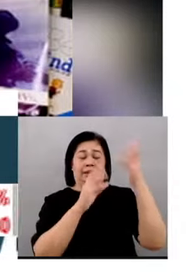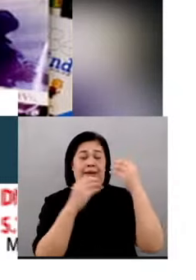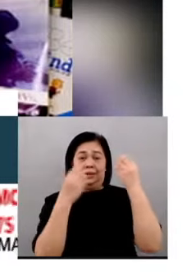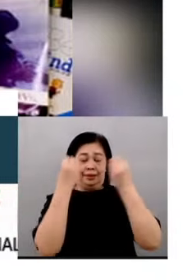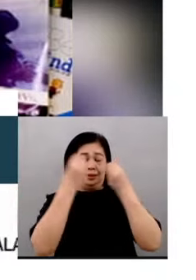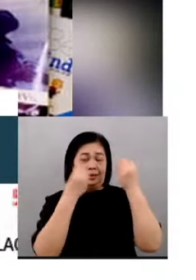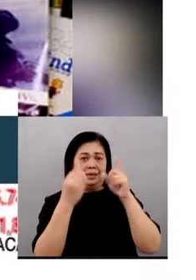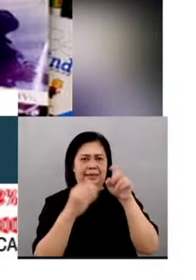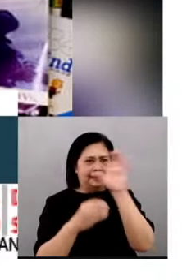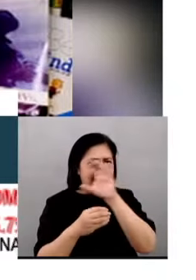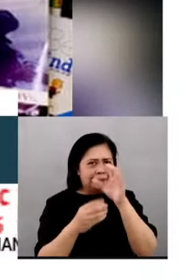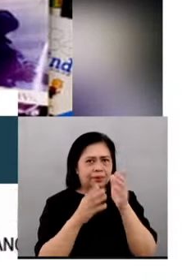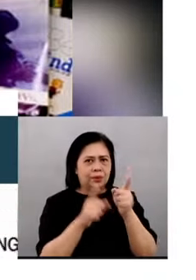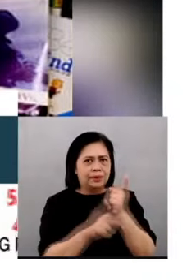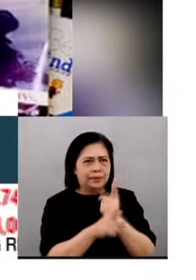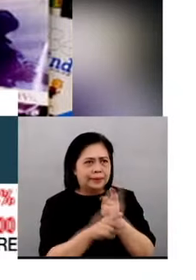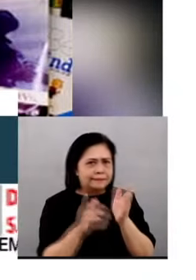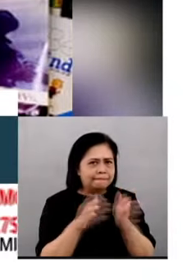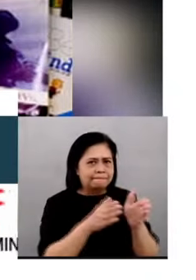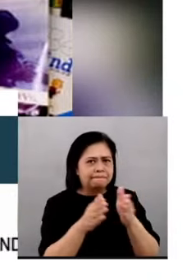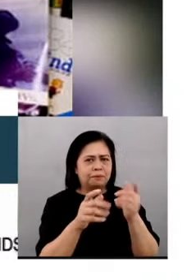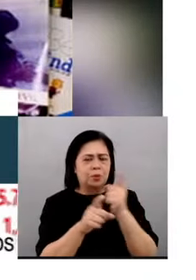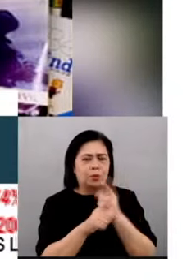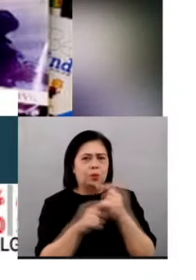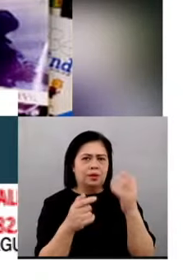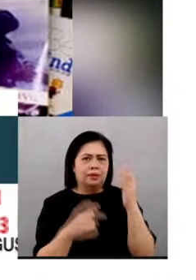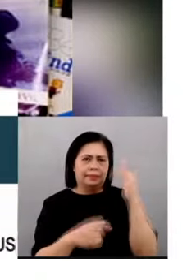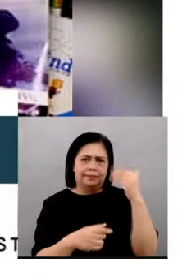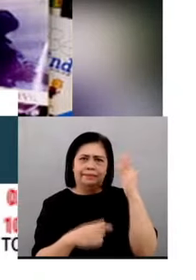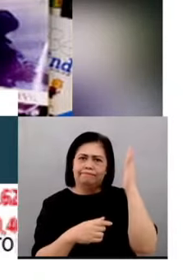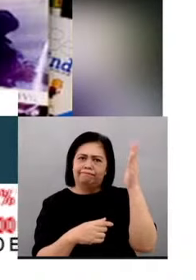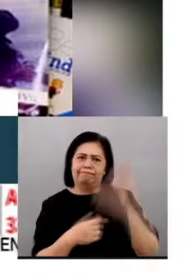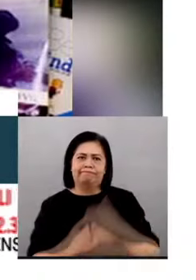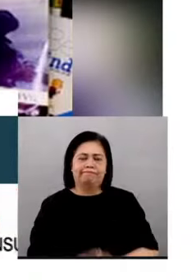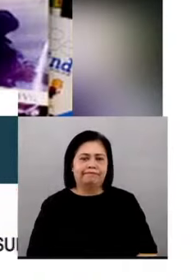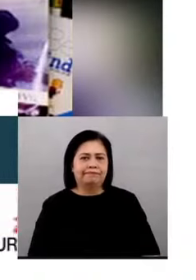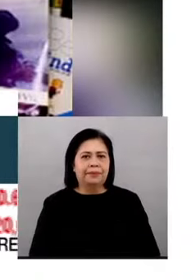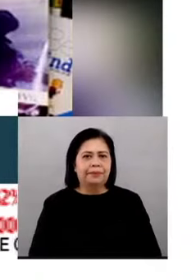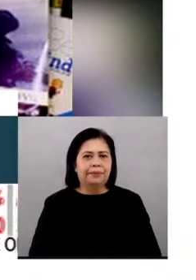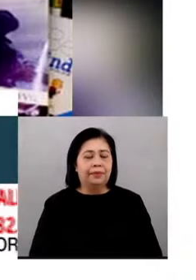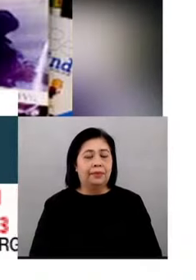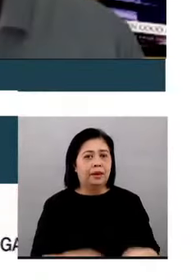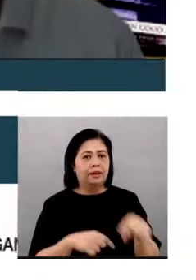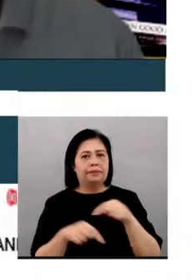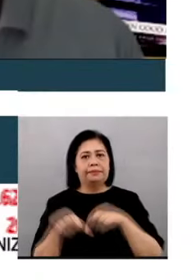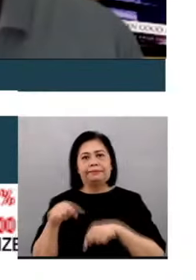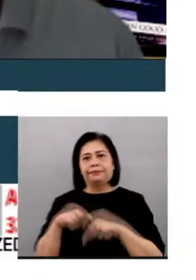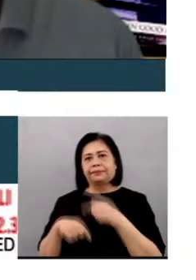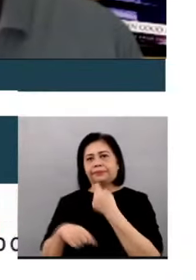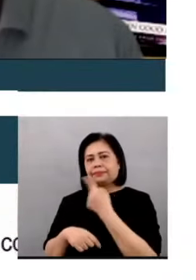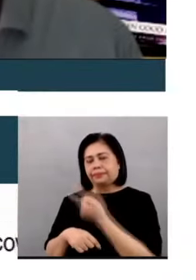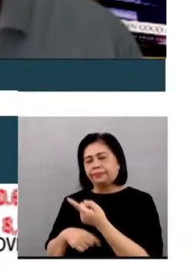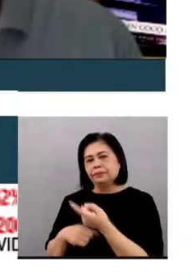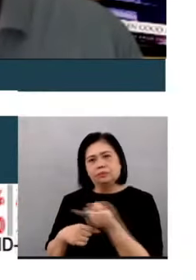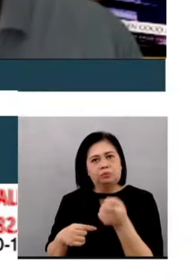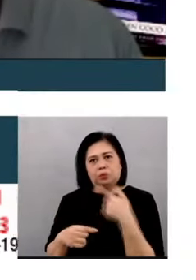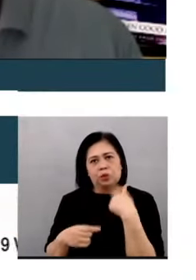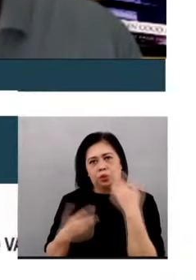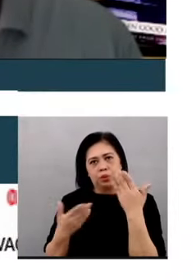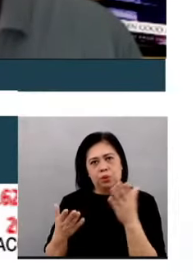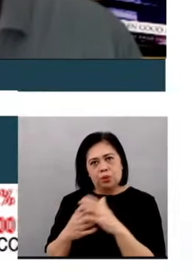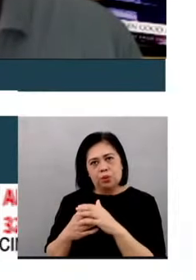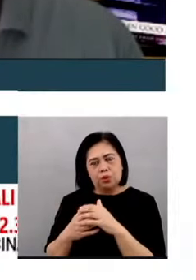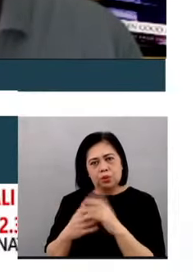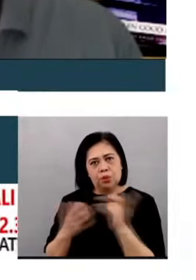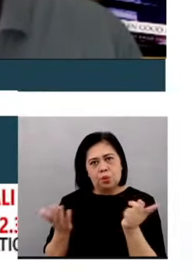think we can find that at some point. I want to go back to what you earlier said. You don't know what